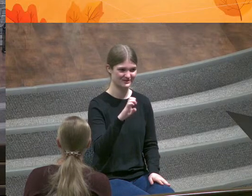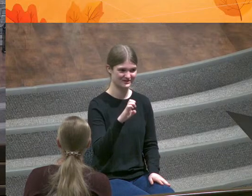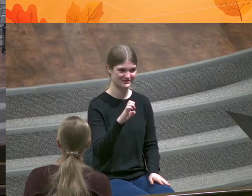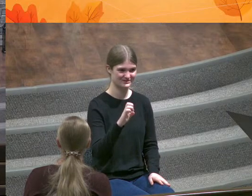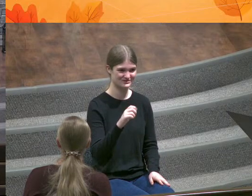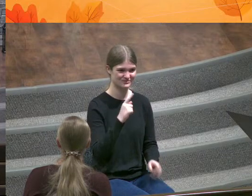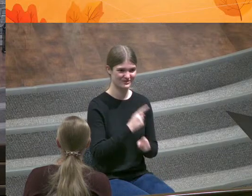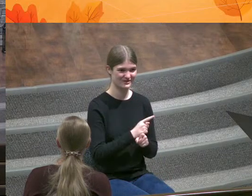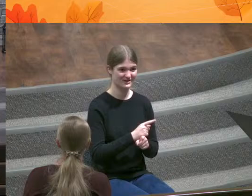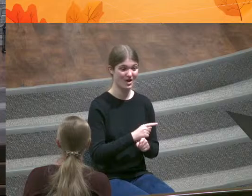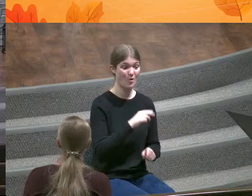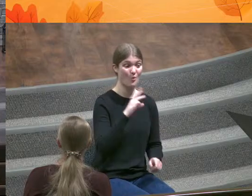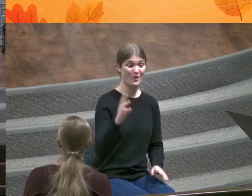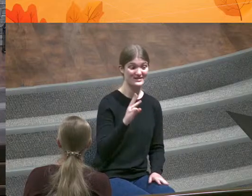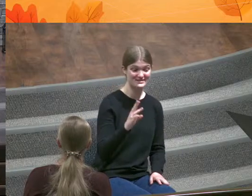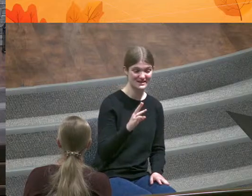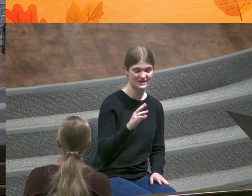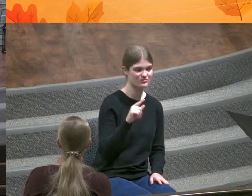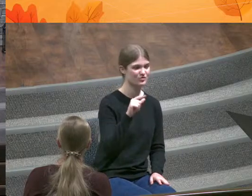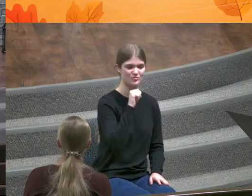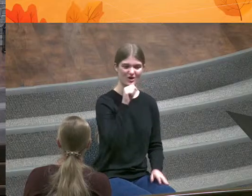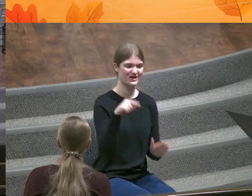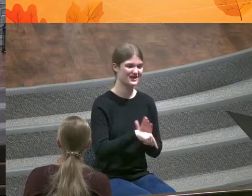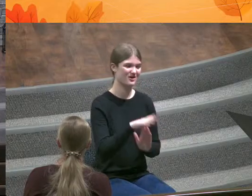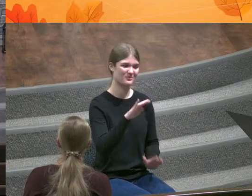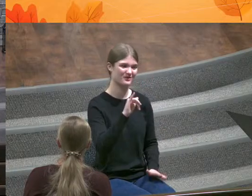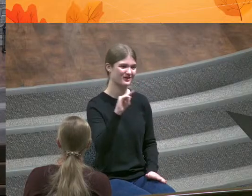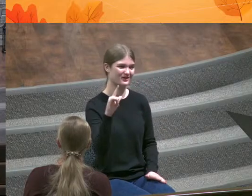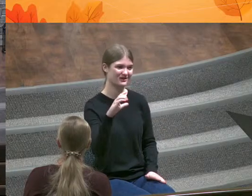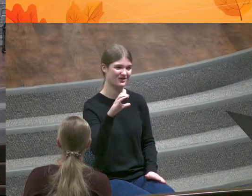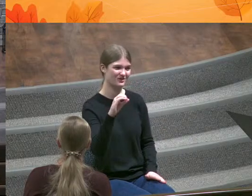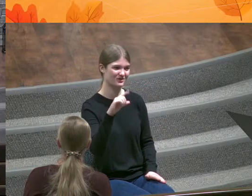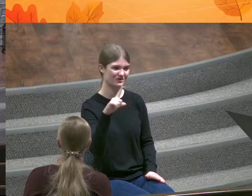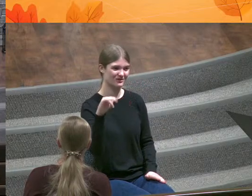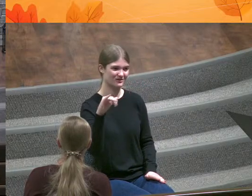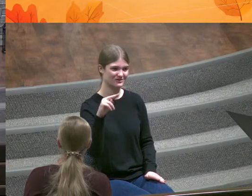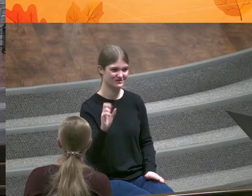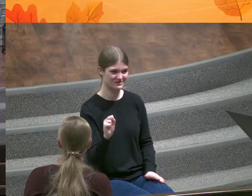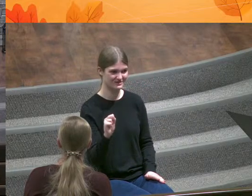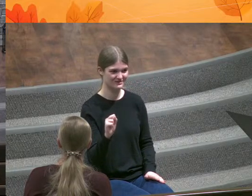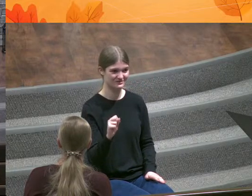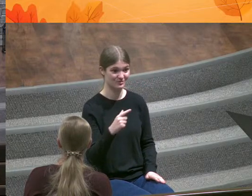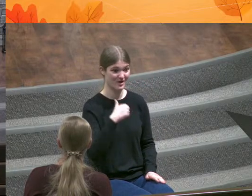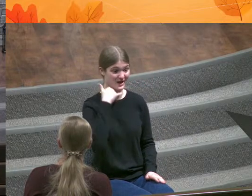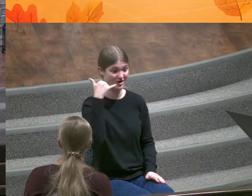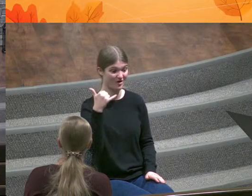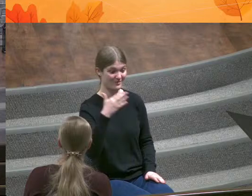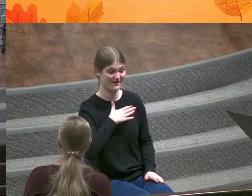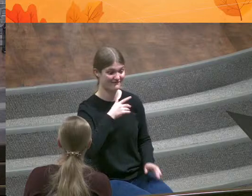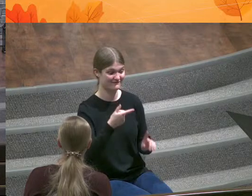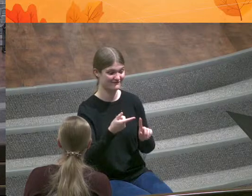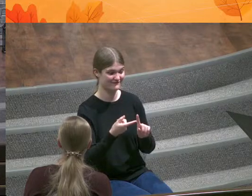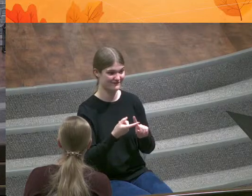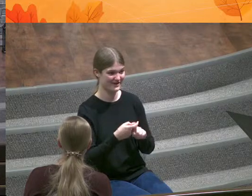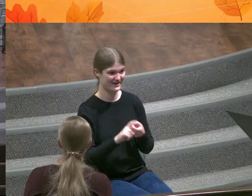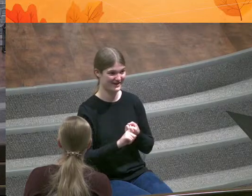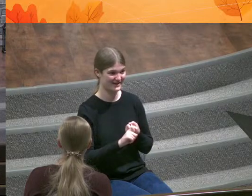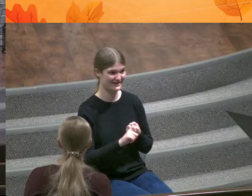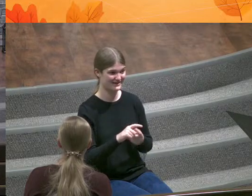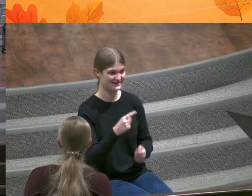"Wednesday, thou shalt not kill Bill Collins." So I had to do it. I picked up the phone. I called my friend Dale, who was the preacher there at that